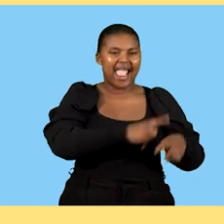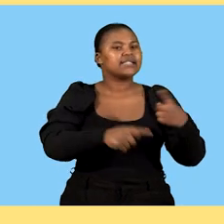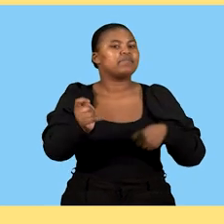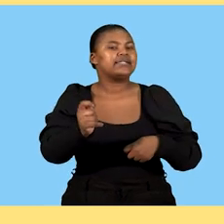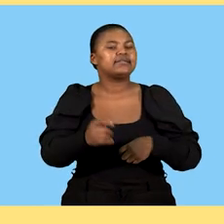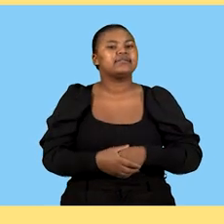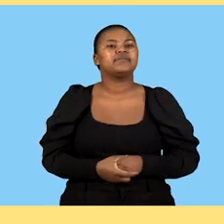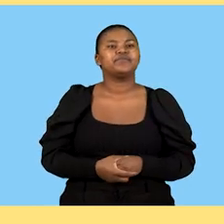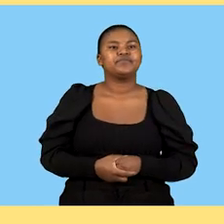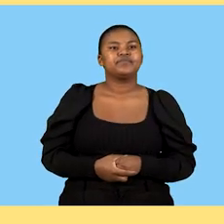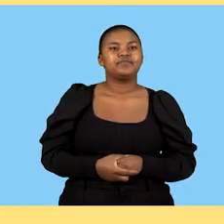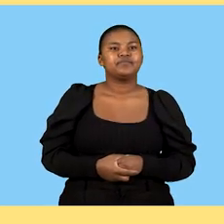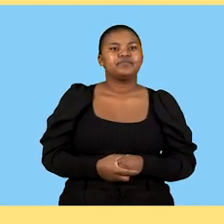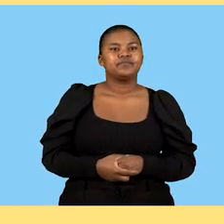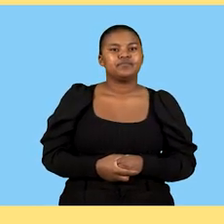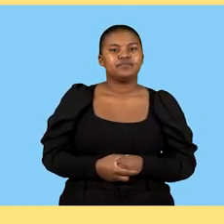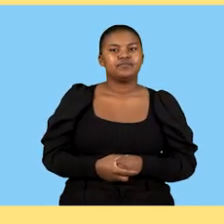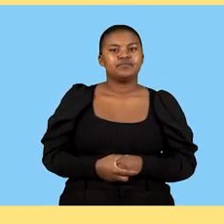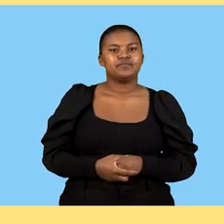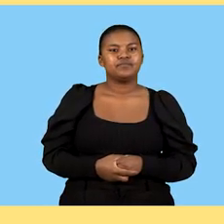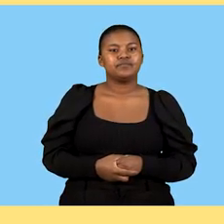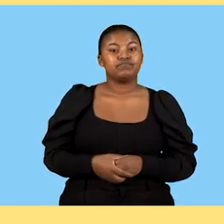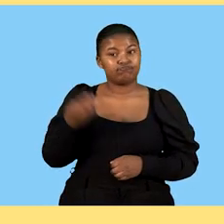to punch in